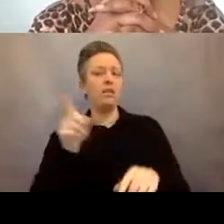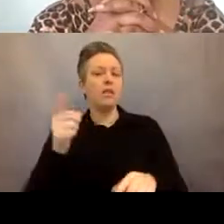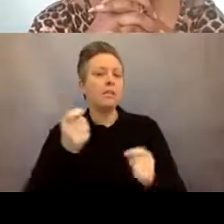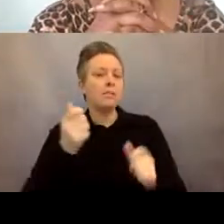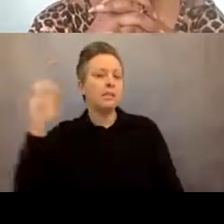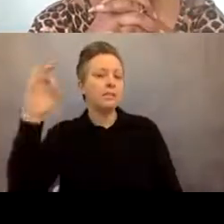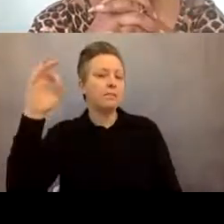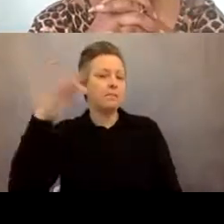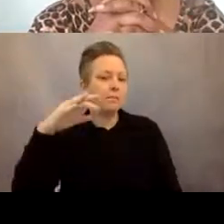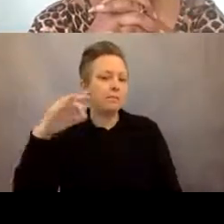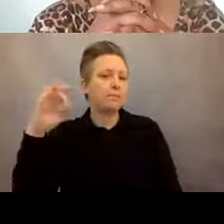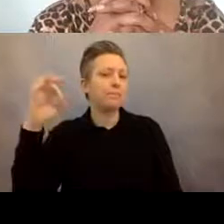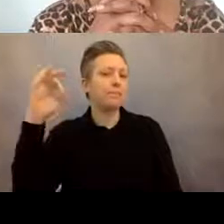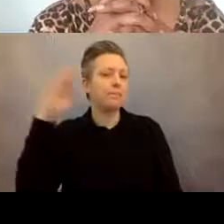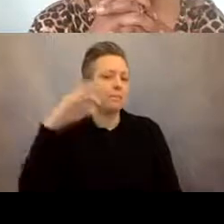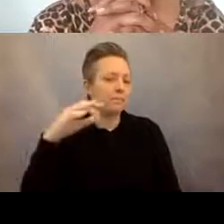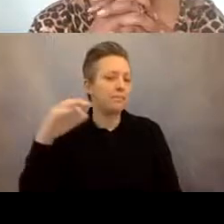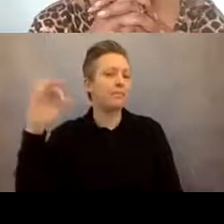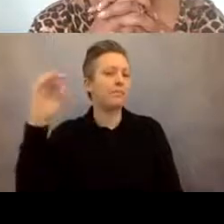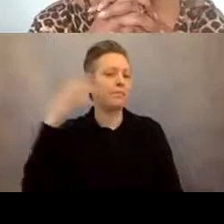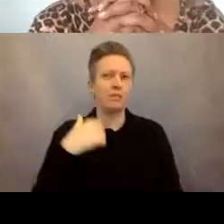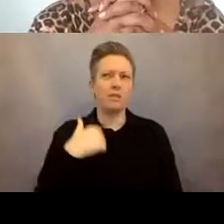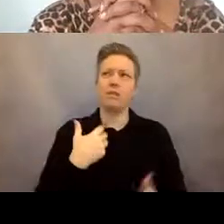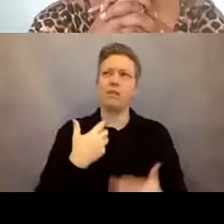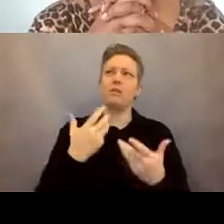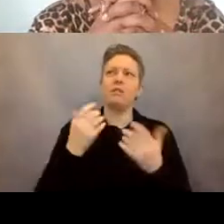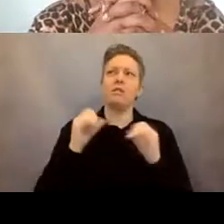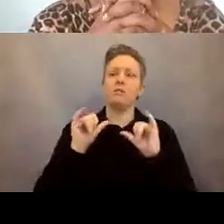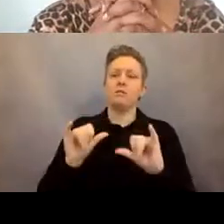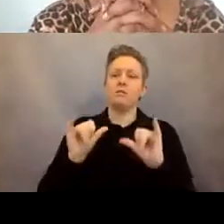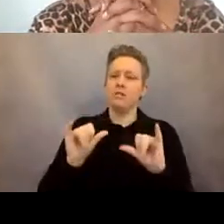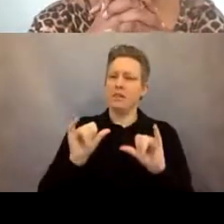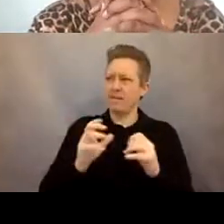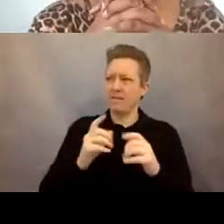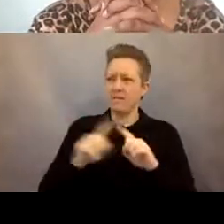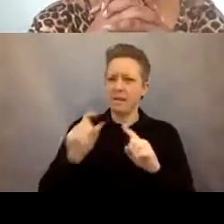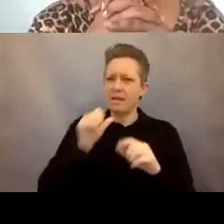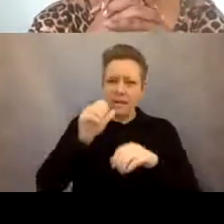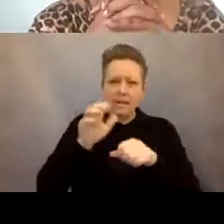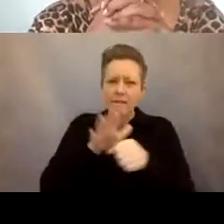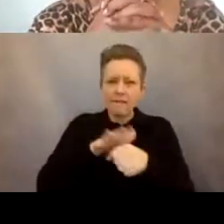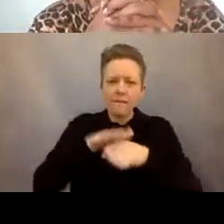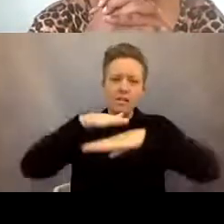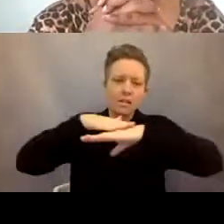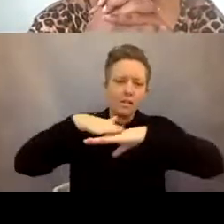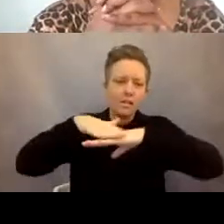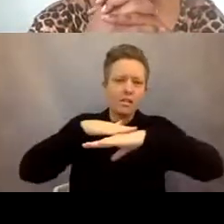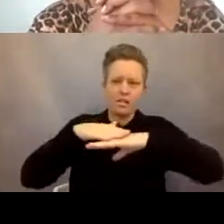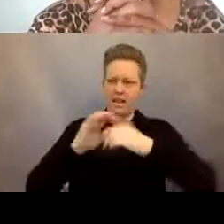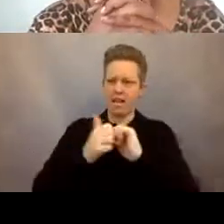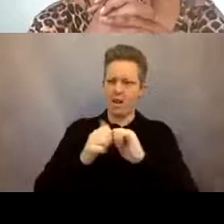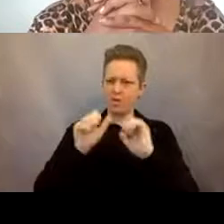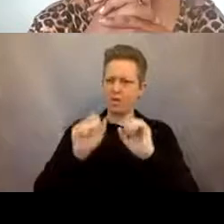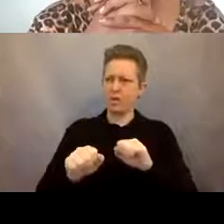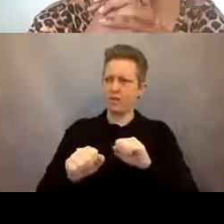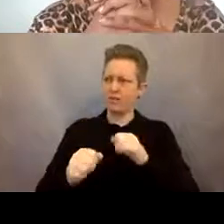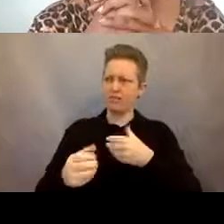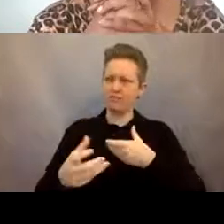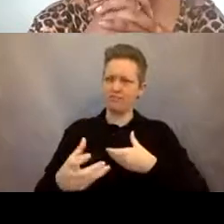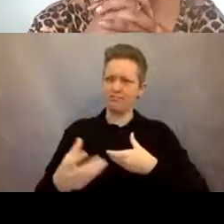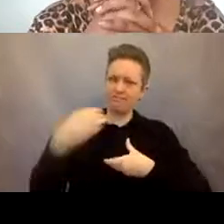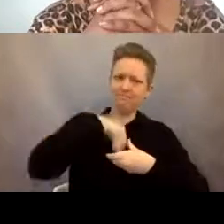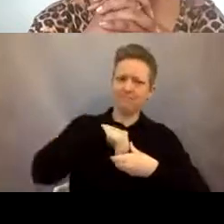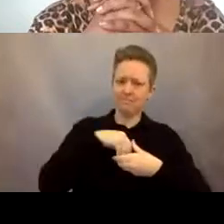the bits and pieces of information can't get down there to get rooted. We got to get the stuff out of us so we can get the good stuff in us, so we can change our